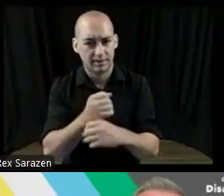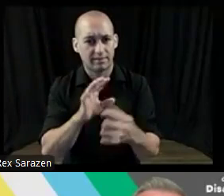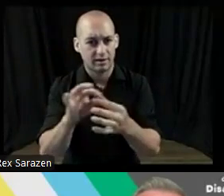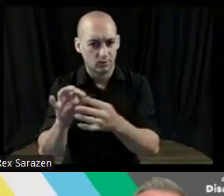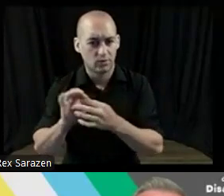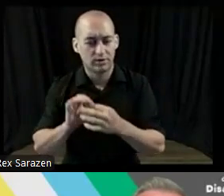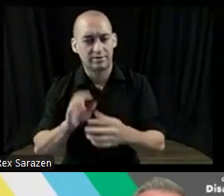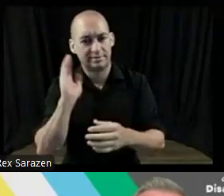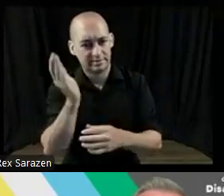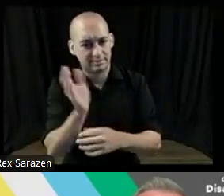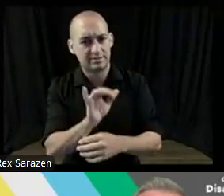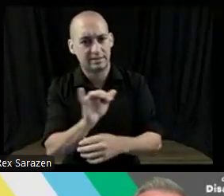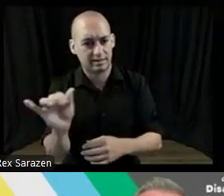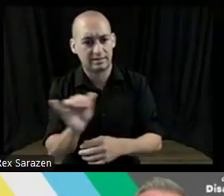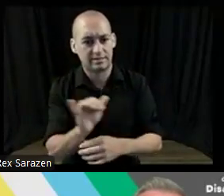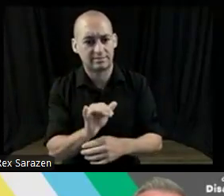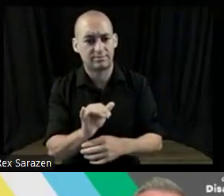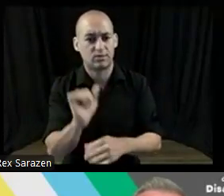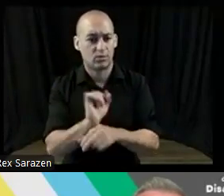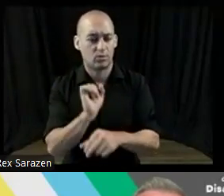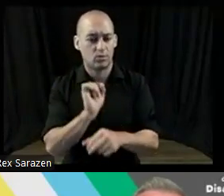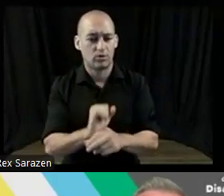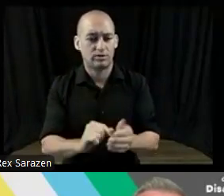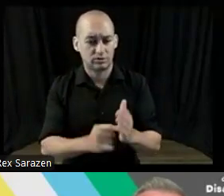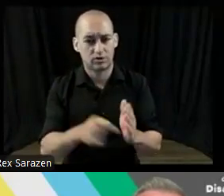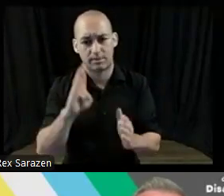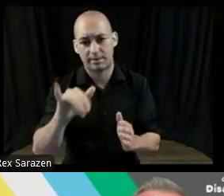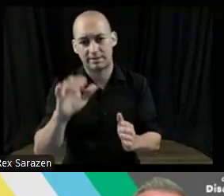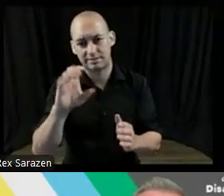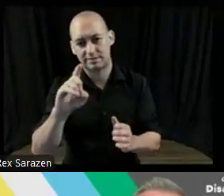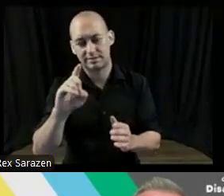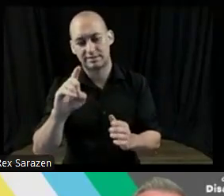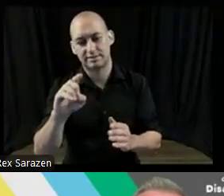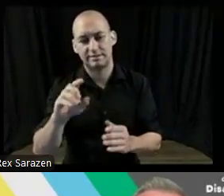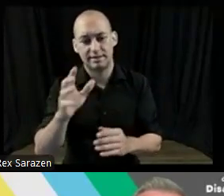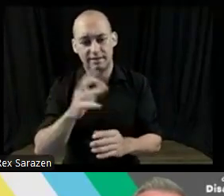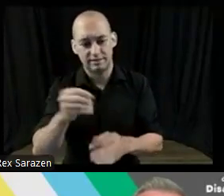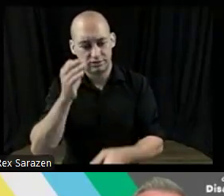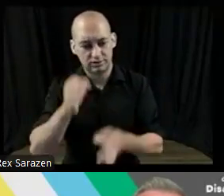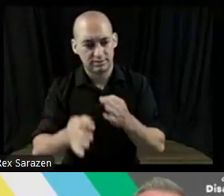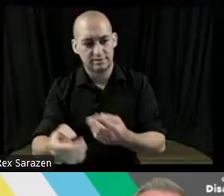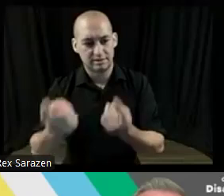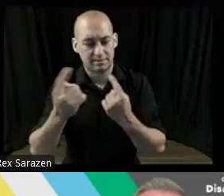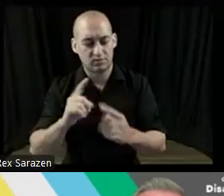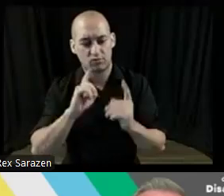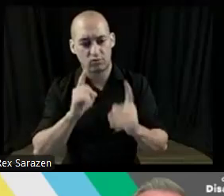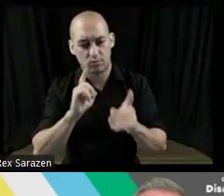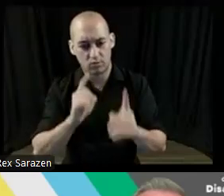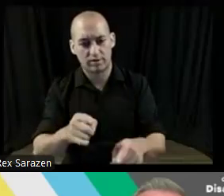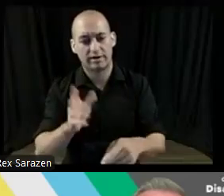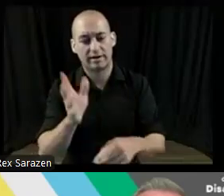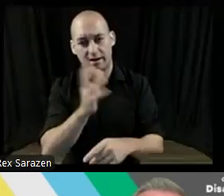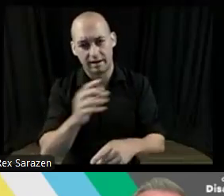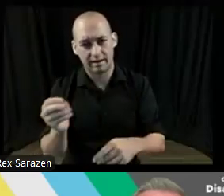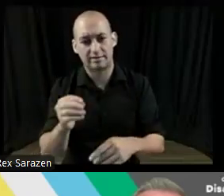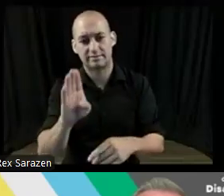seems to me of work that's being started by the CDA and Justice and Aging with their upcoming report, but also baked into the legal